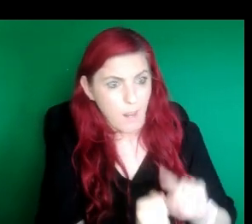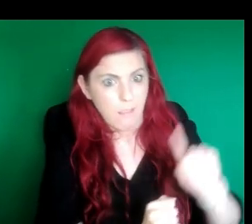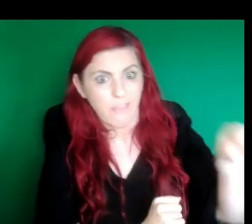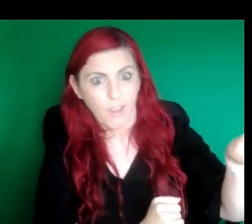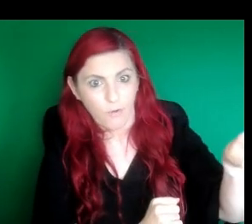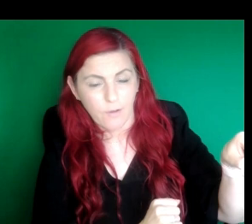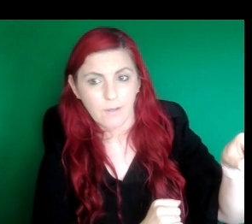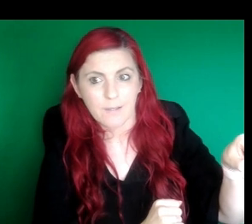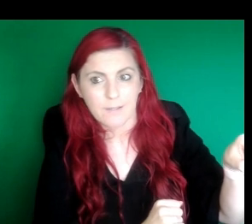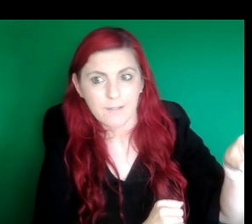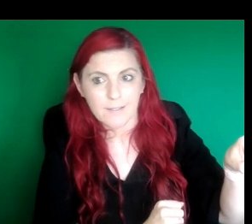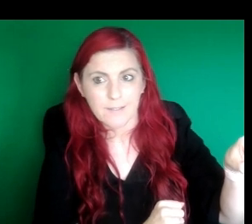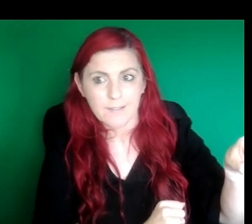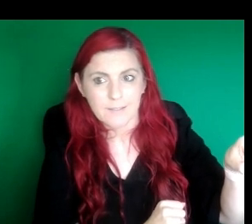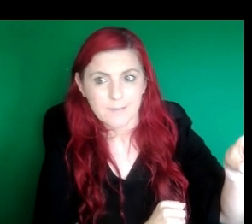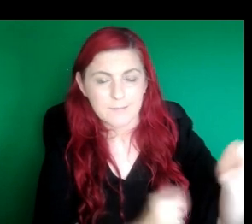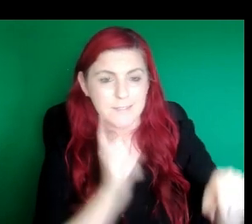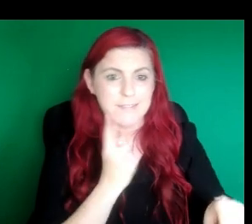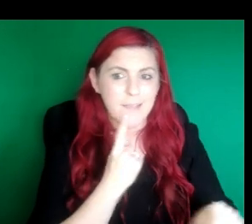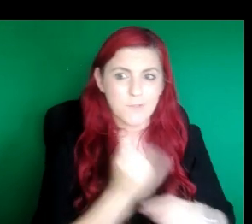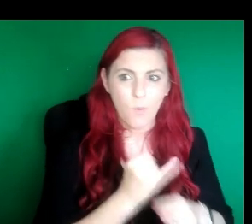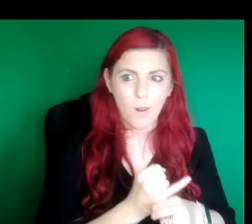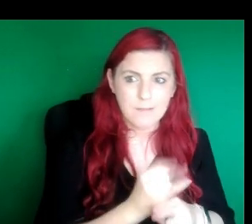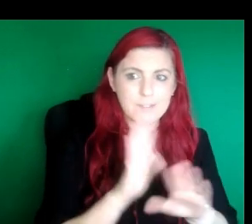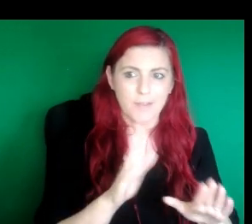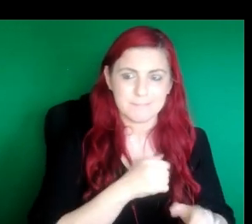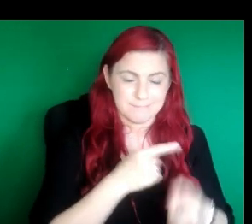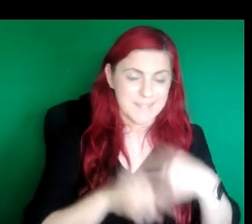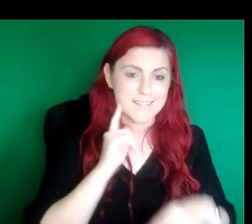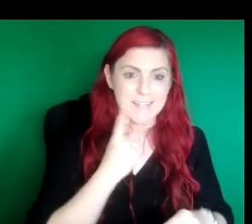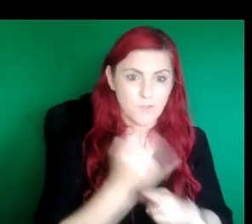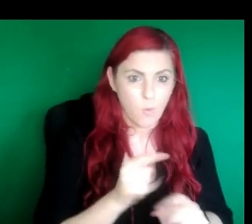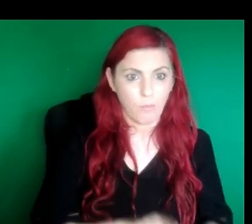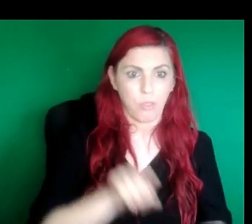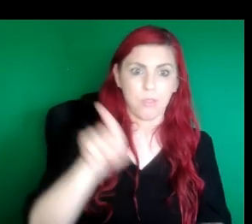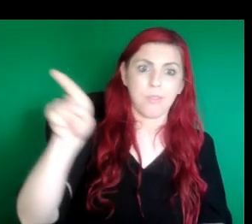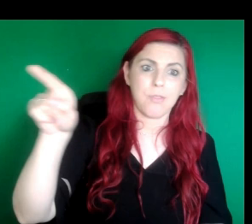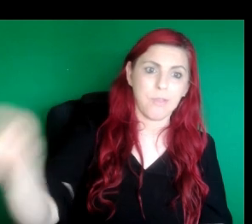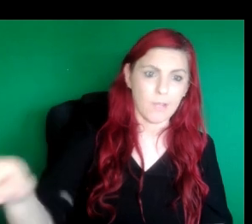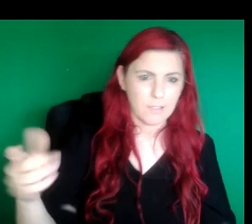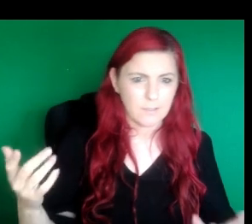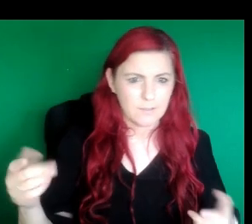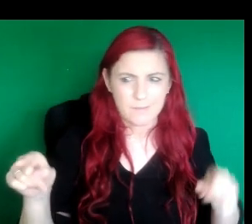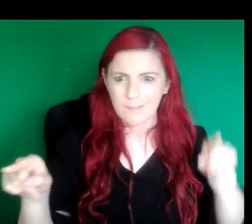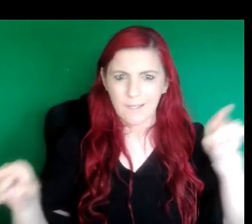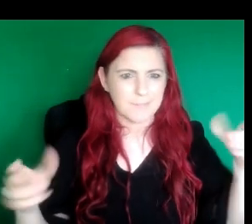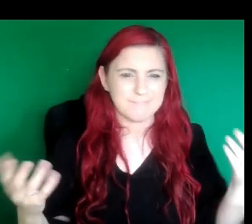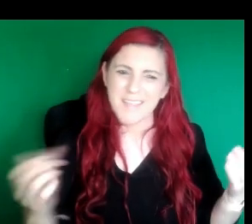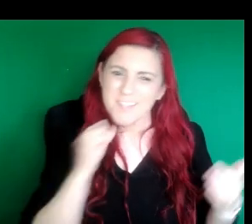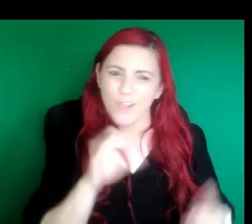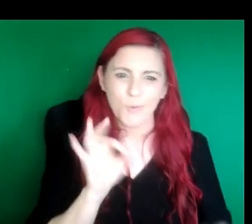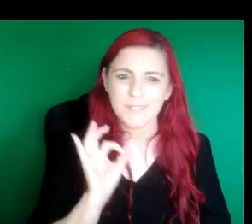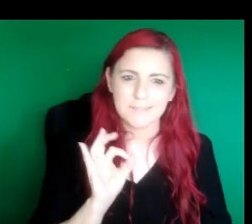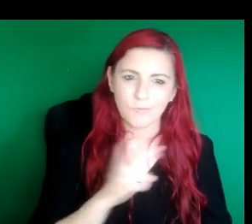and you live in Lapland, that's not really a choice. Sorry, I beg your pardon. The deaf school is in Helsinki and you live in Lapland. That's not really